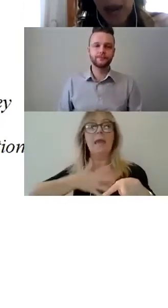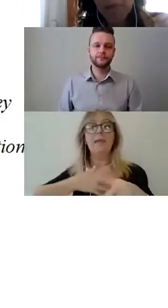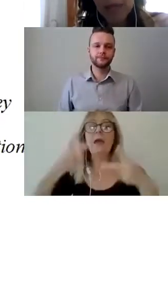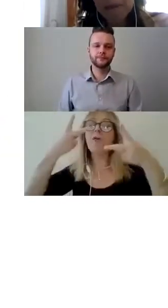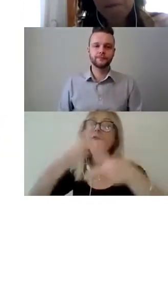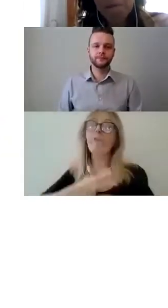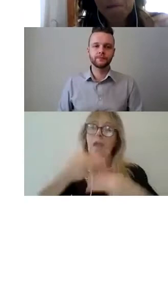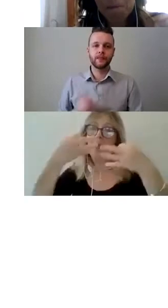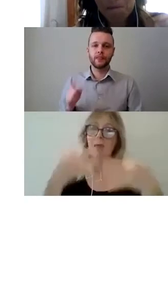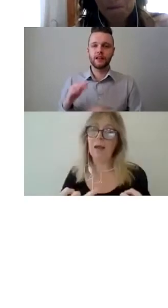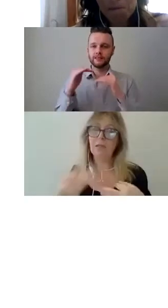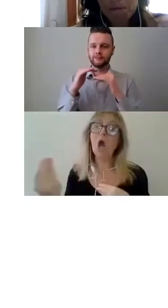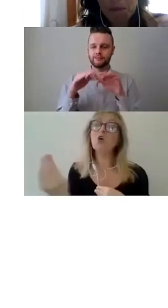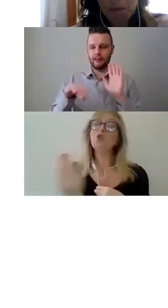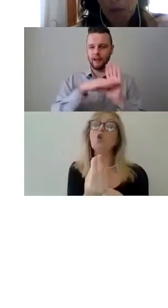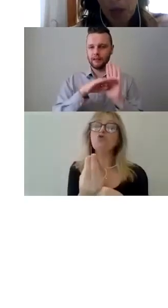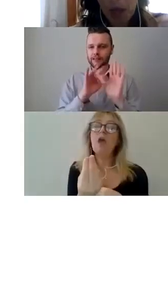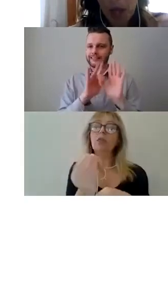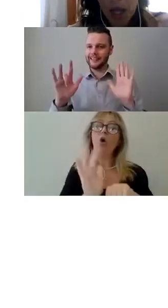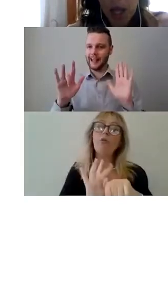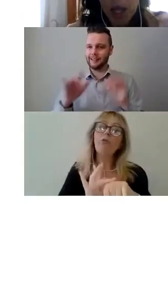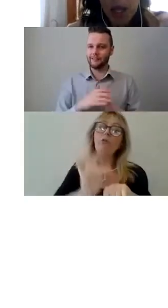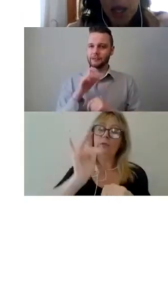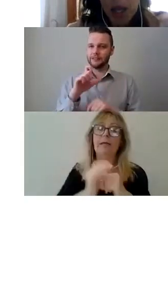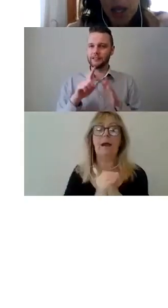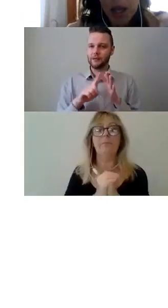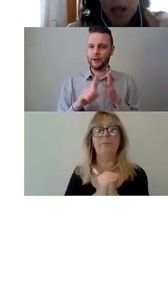That's Article 10 of the COE Convention,